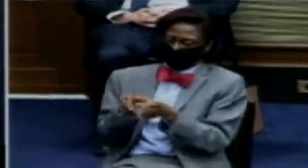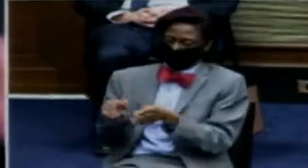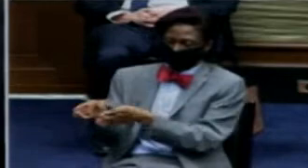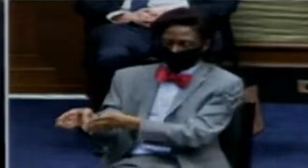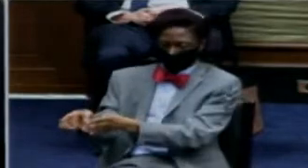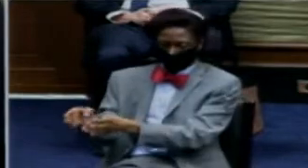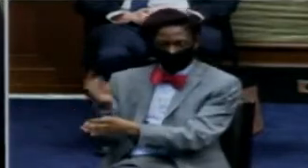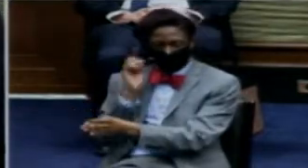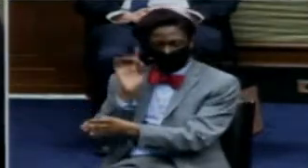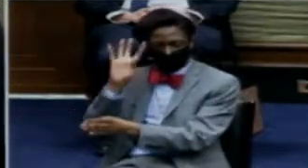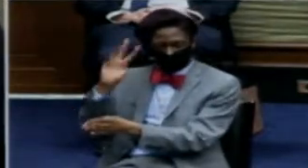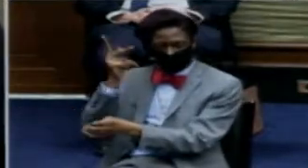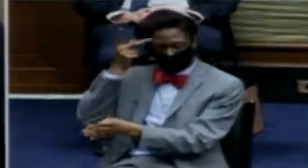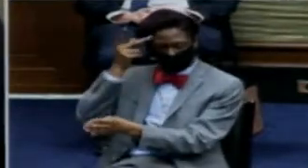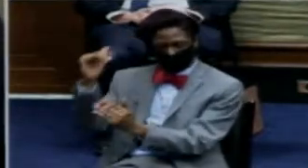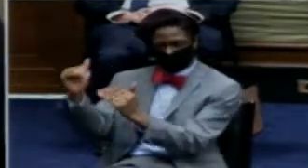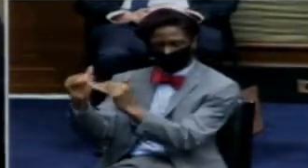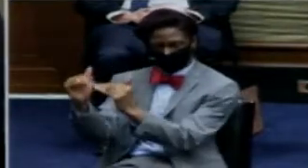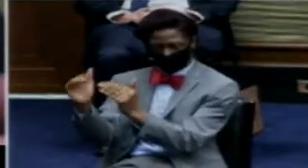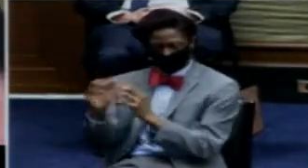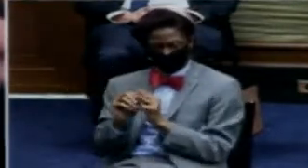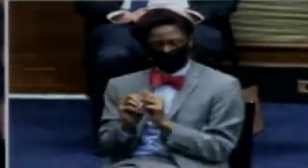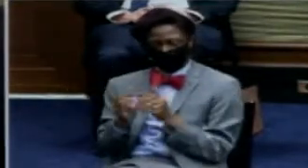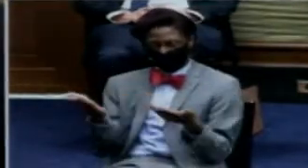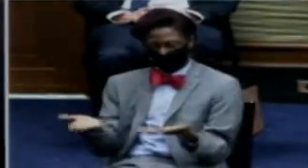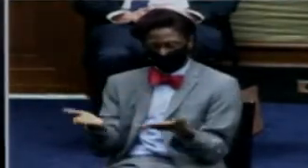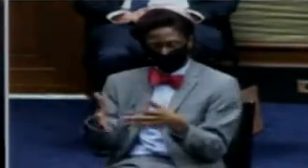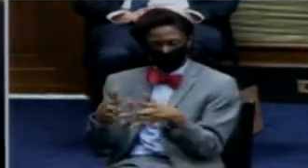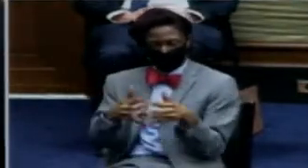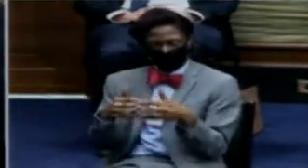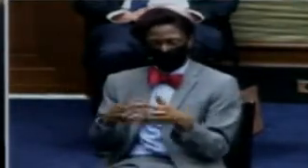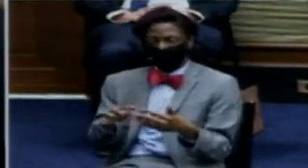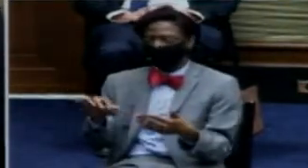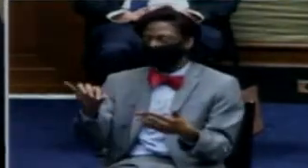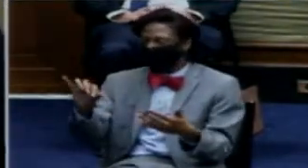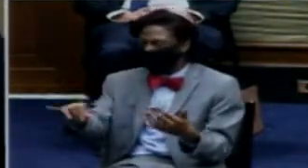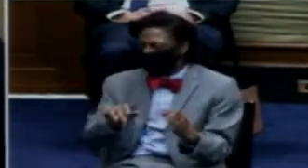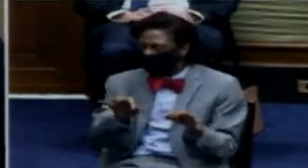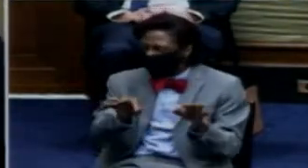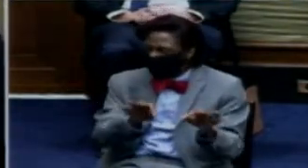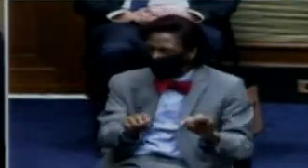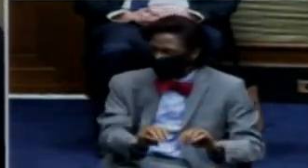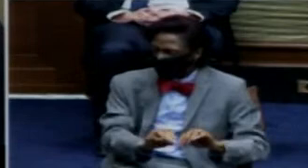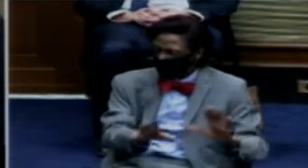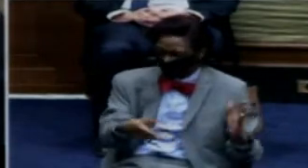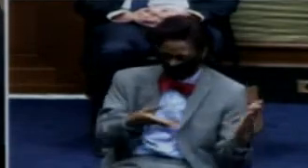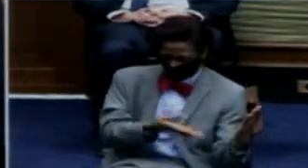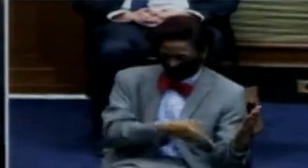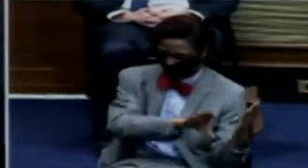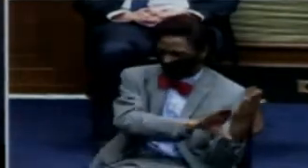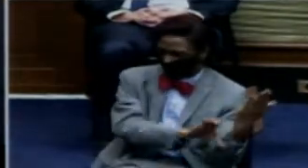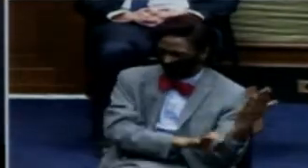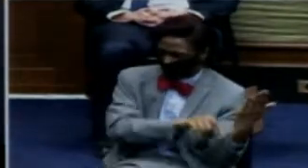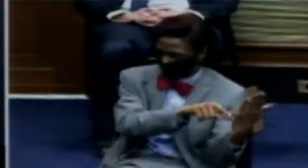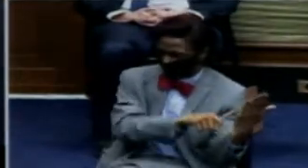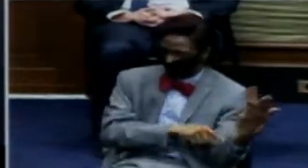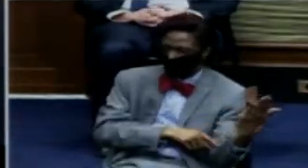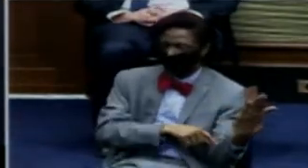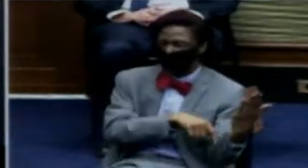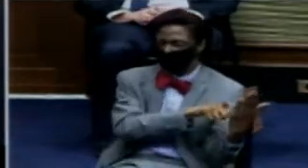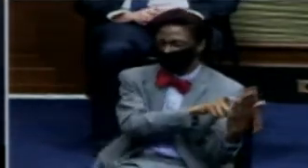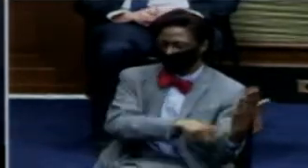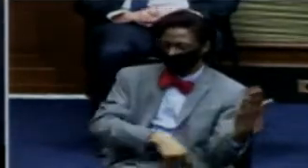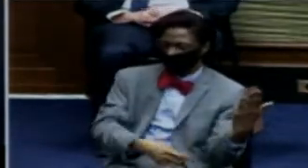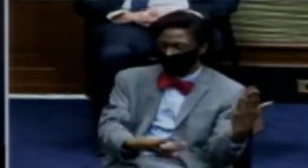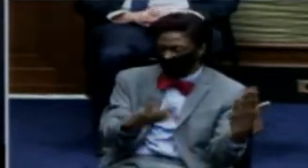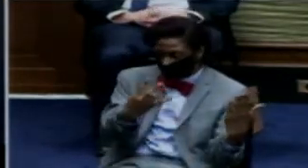to political equality in America, which is set forth in the Constitution itself. Under Article 4 of the Constitution,